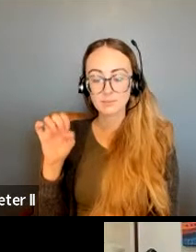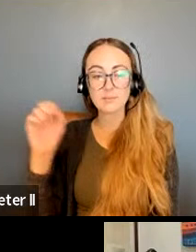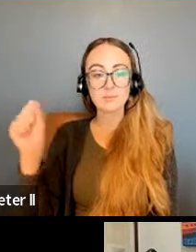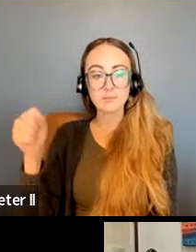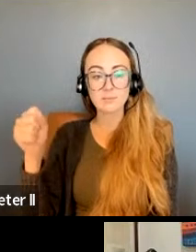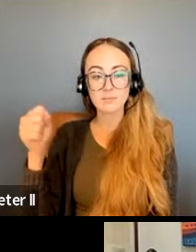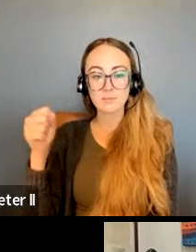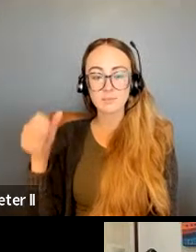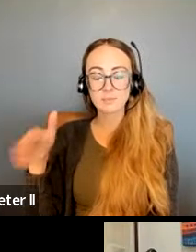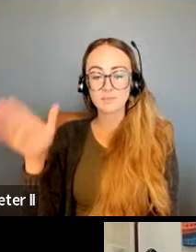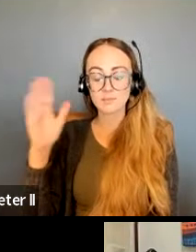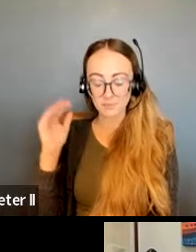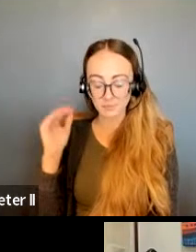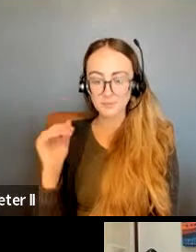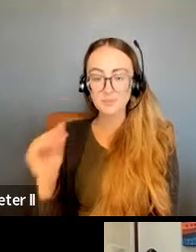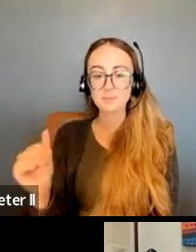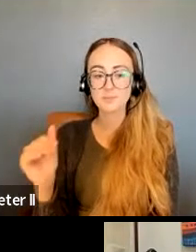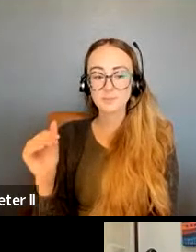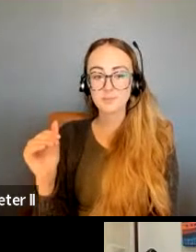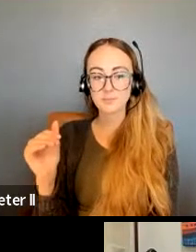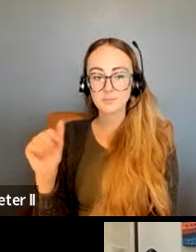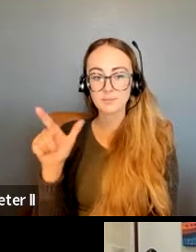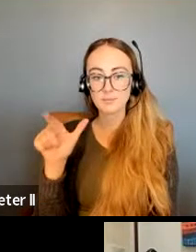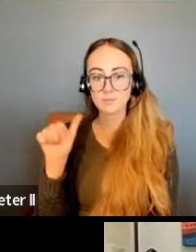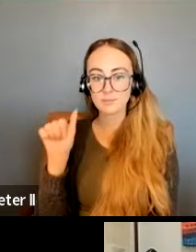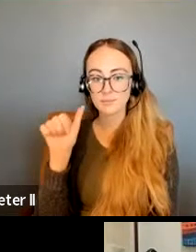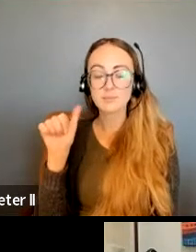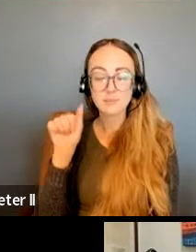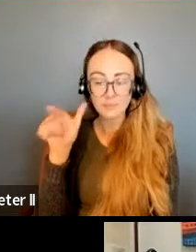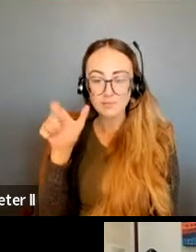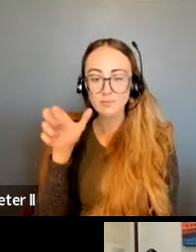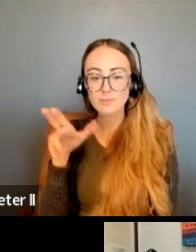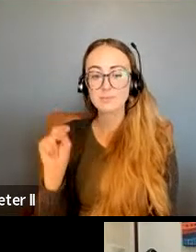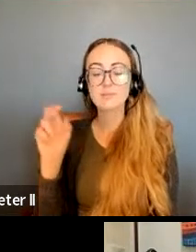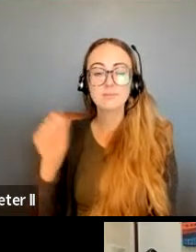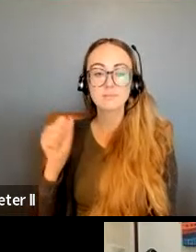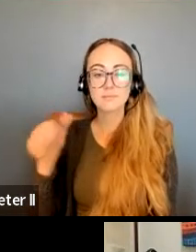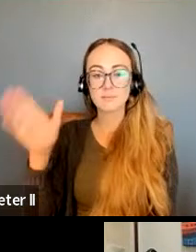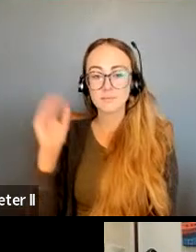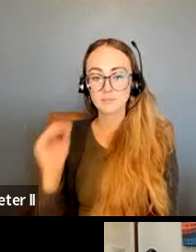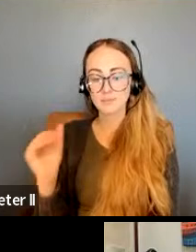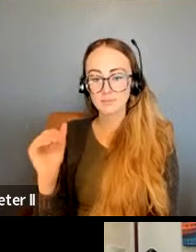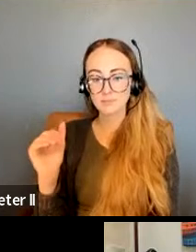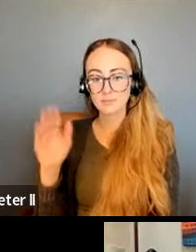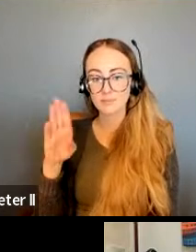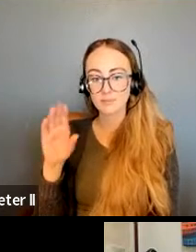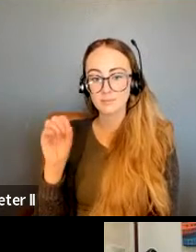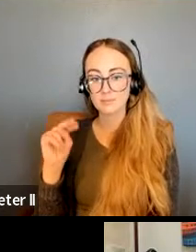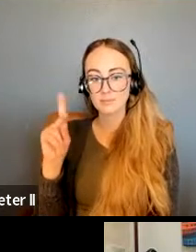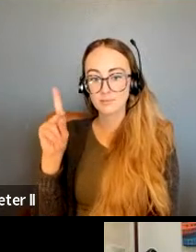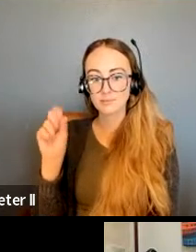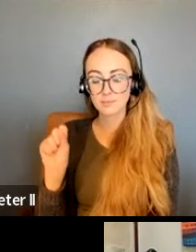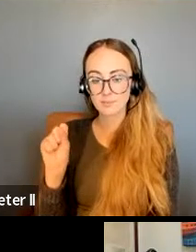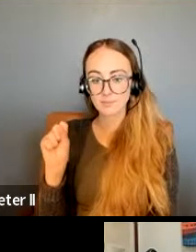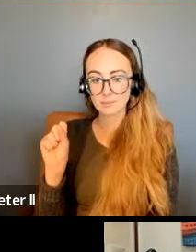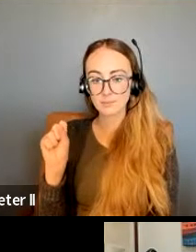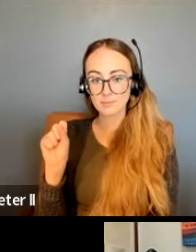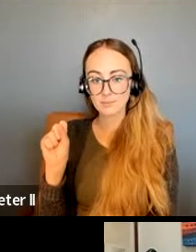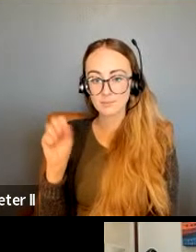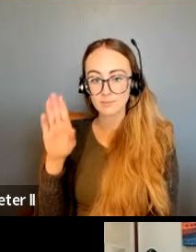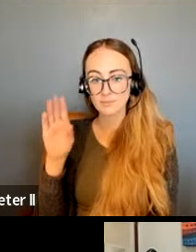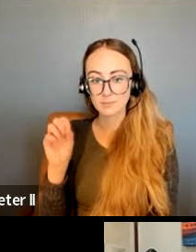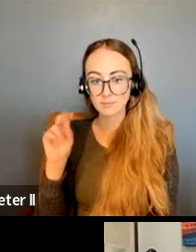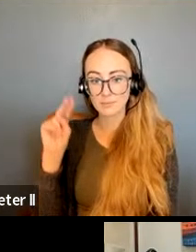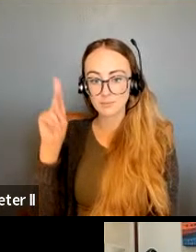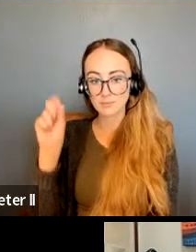Yes. Councilmember Trayon White votes yes. Councilmember Allen. Yes. Councilmember Allen votes yes. Councilmember Bonds. Councilmember